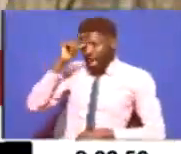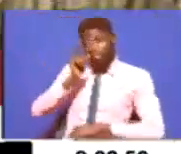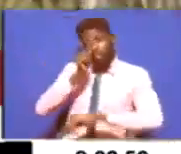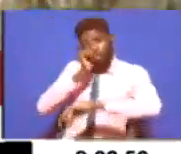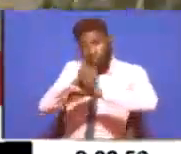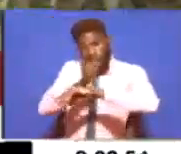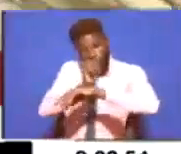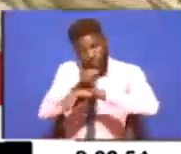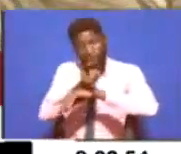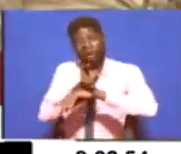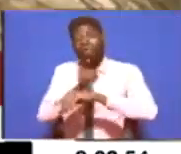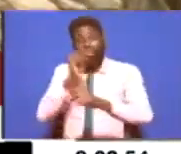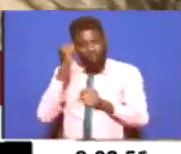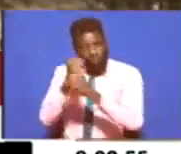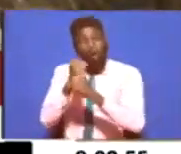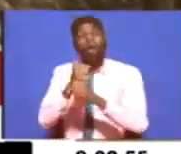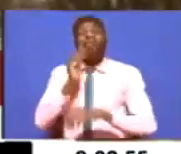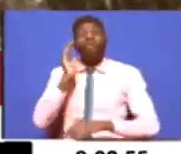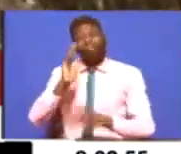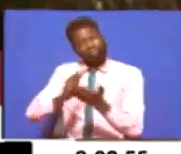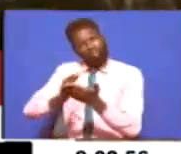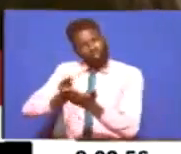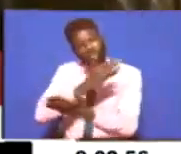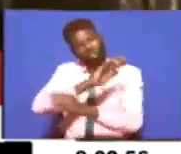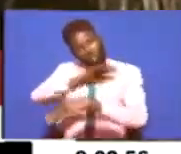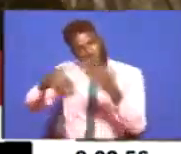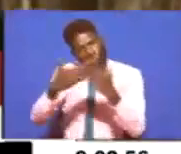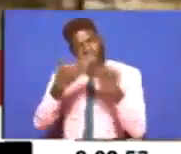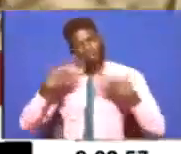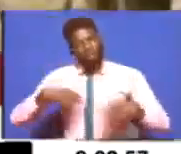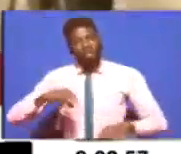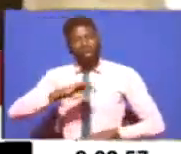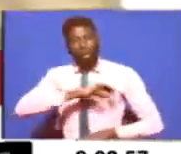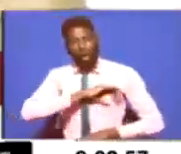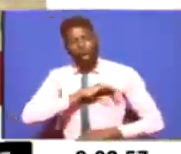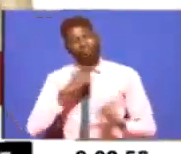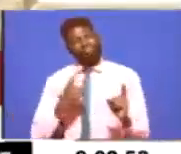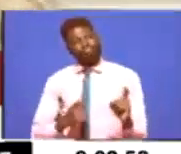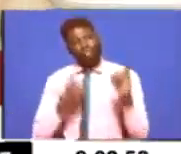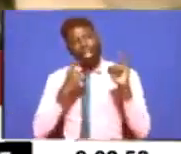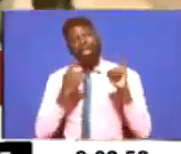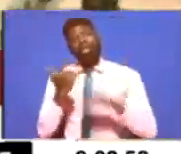illegal firearms. Timothy Kipnusu for Sunday Express.